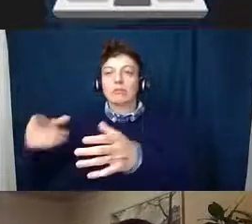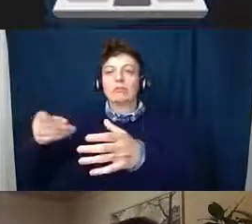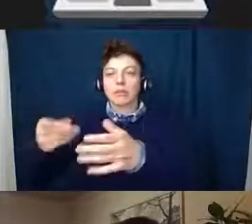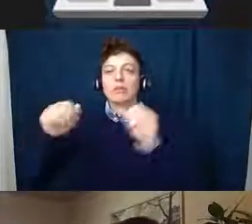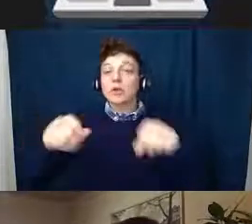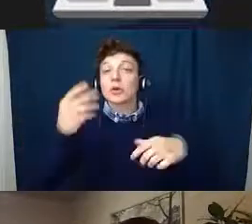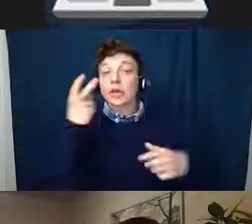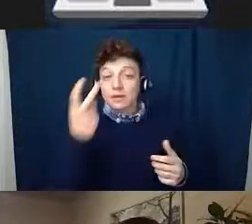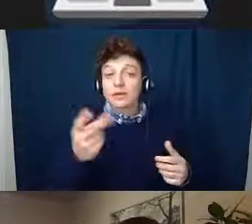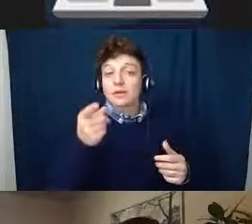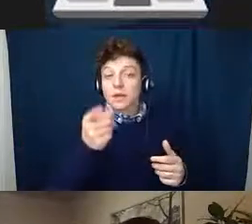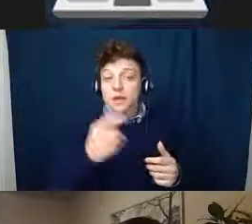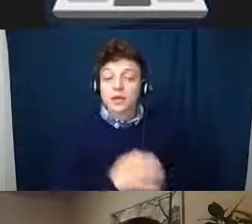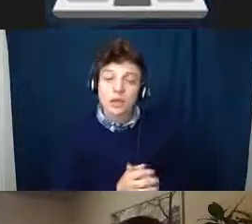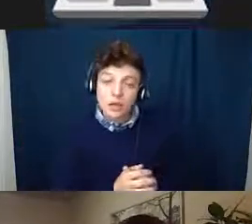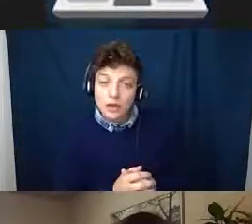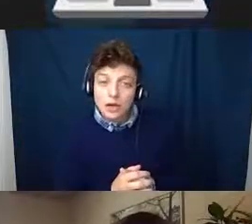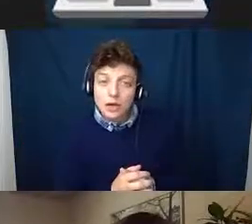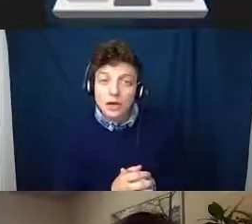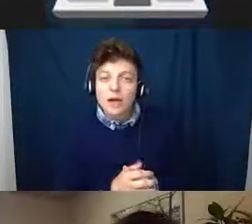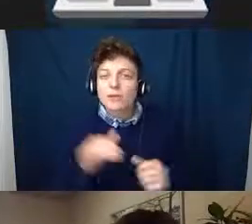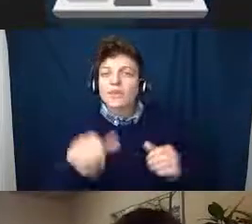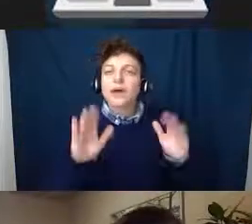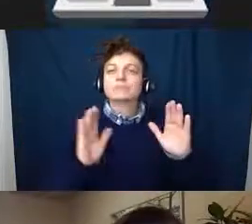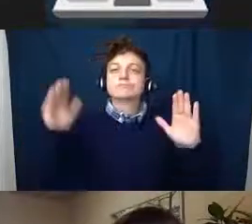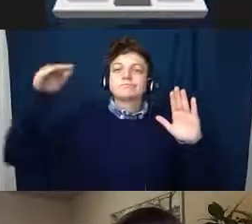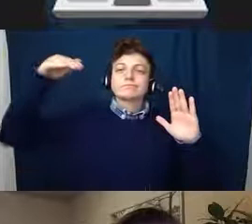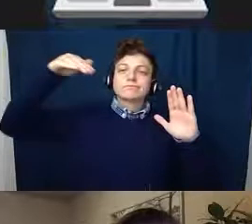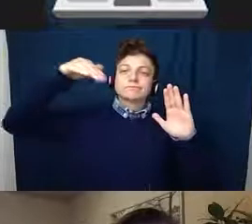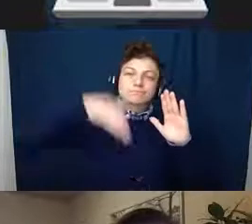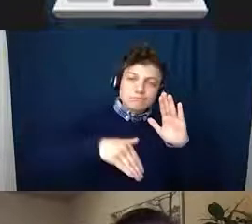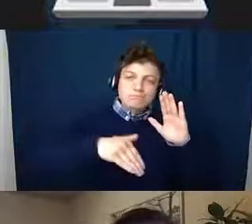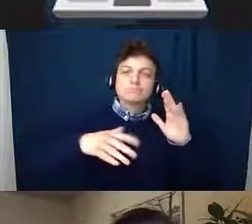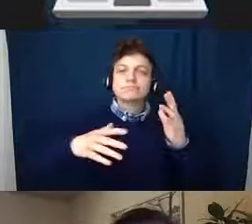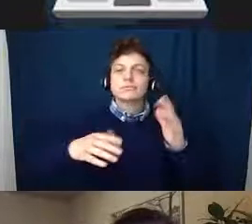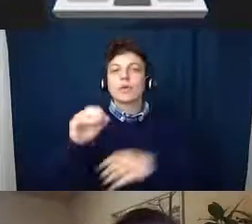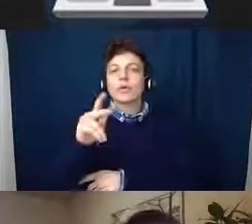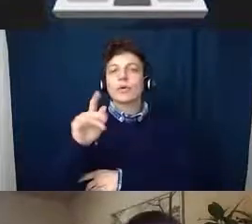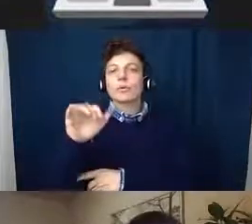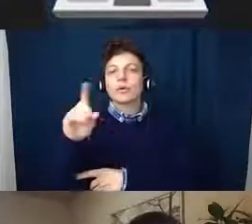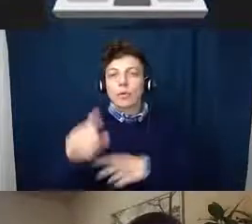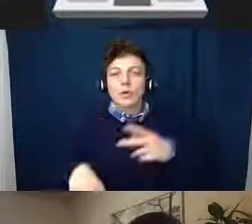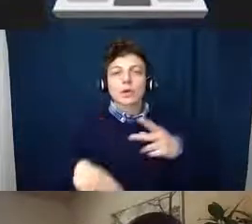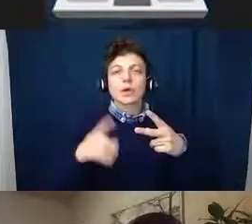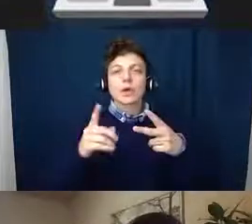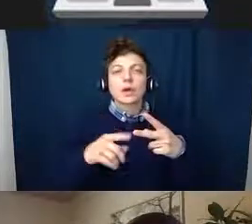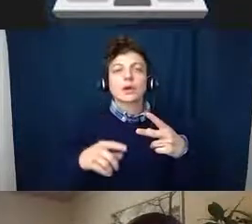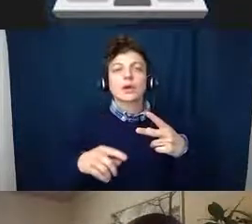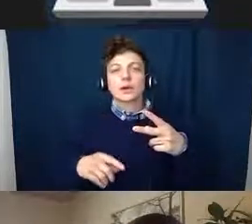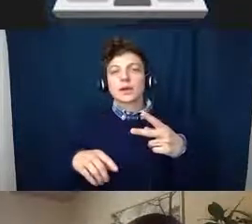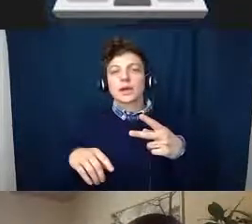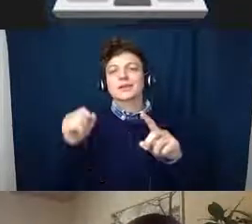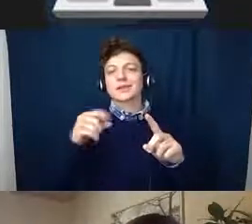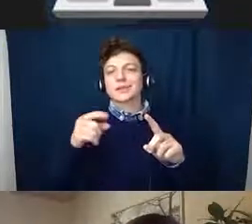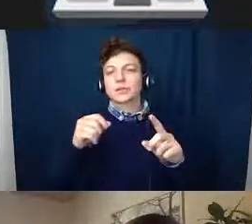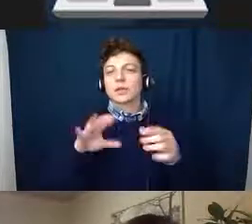here, the kind of downtrend of opioid and stimulant deaths among white